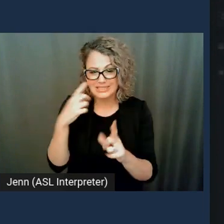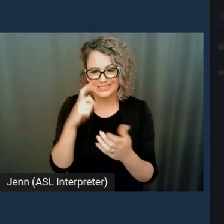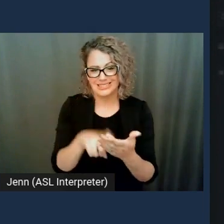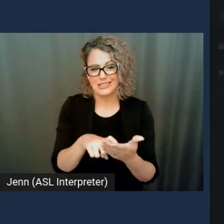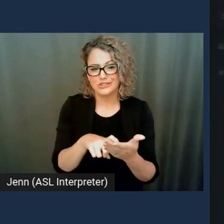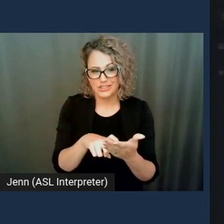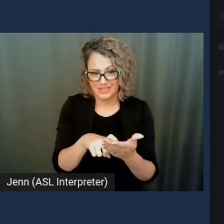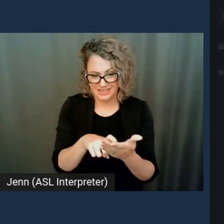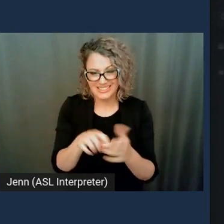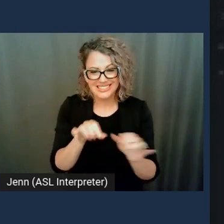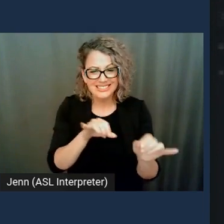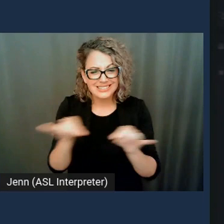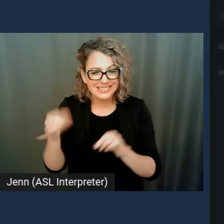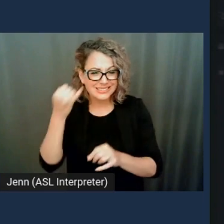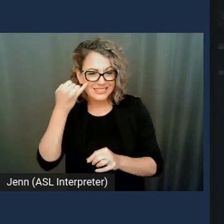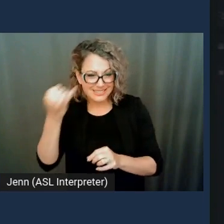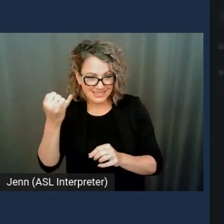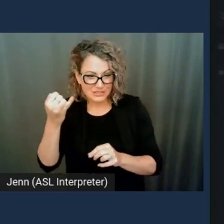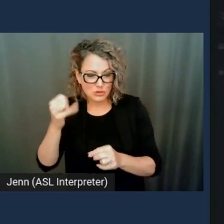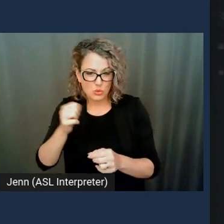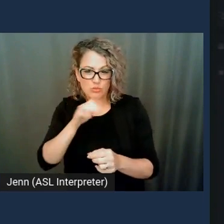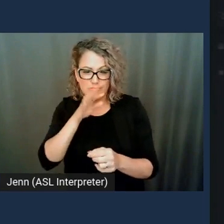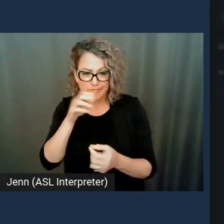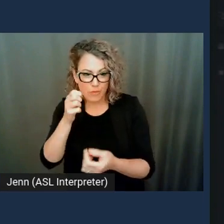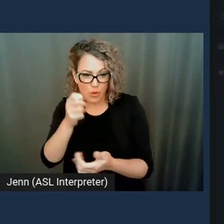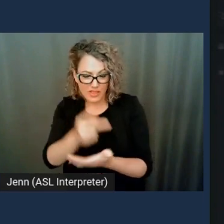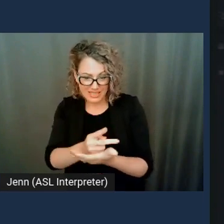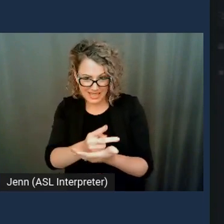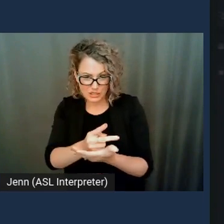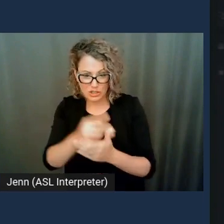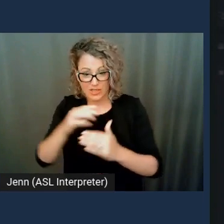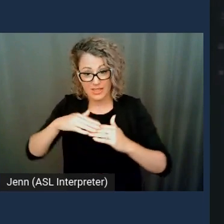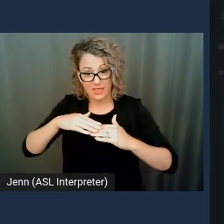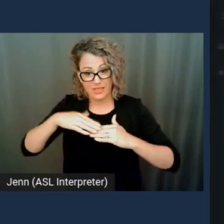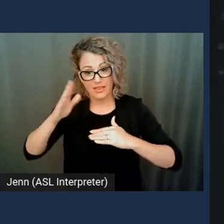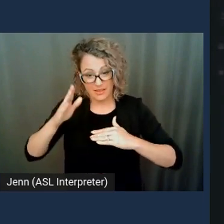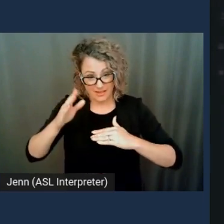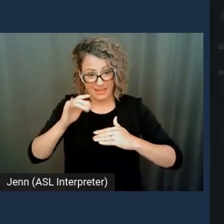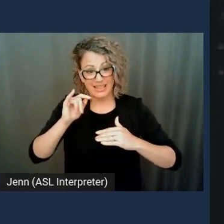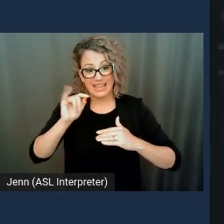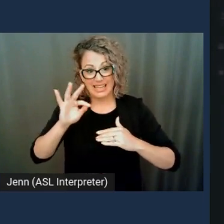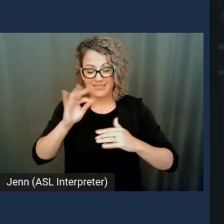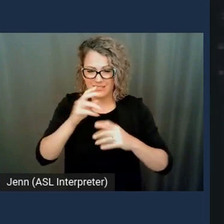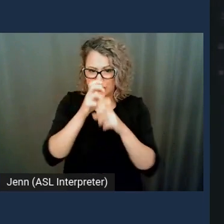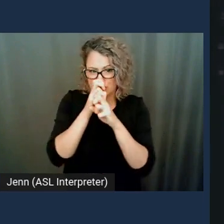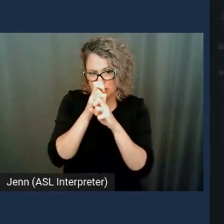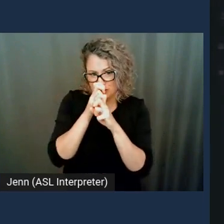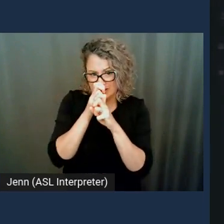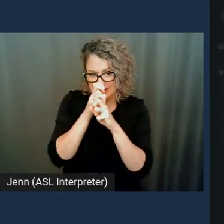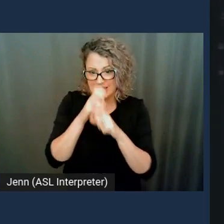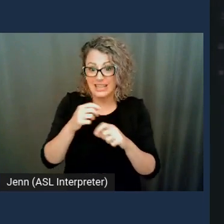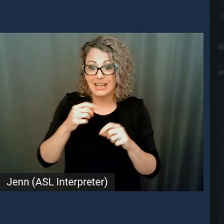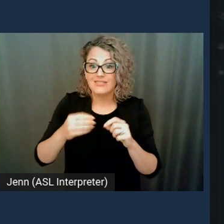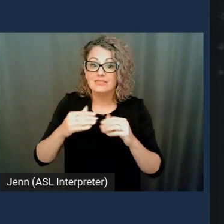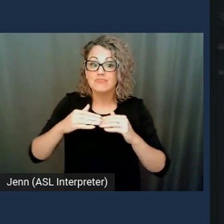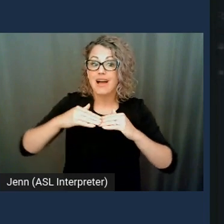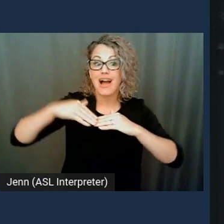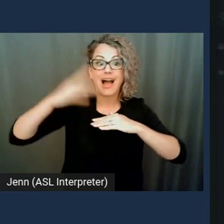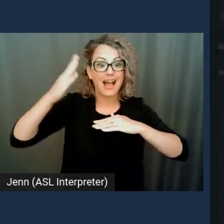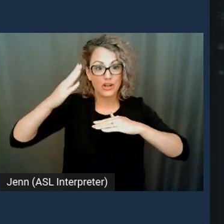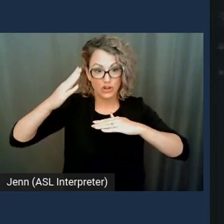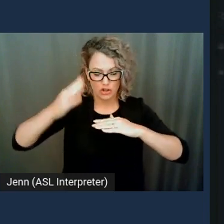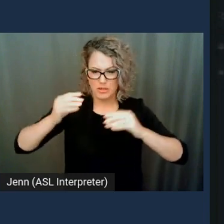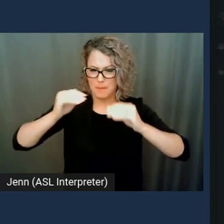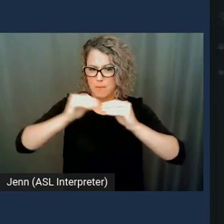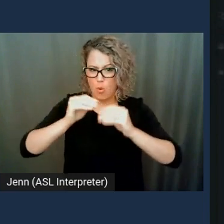Similar to authentication, this threshold here that determines the fraud risk stringency. Higher the threshold, the more accurate